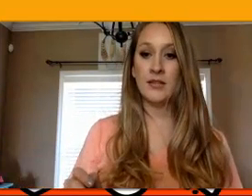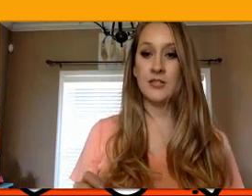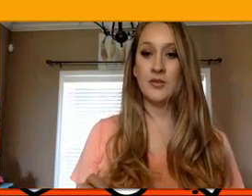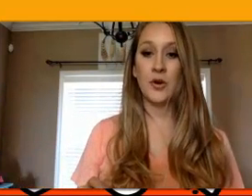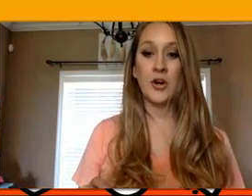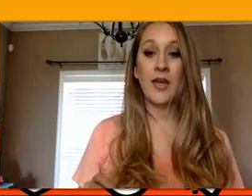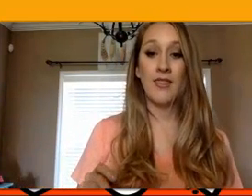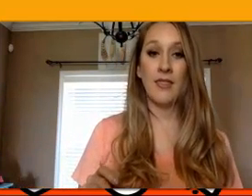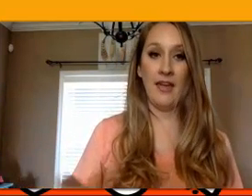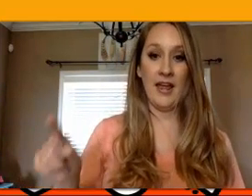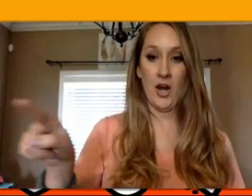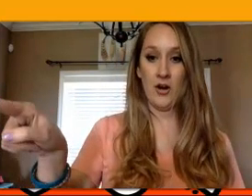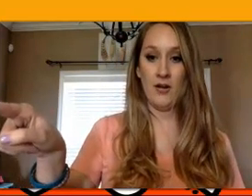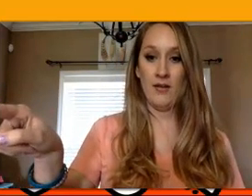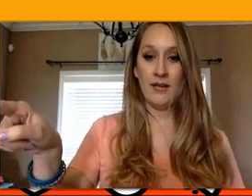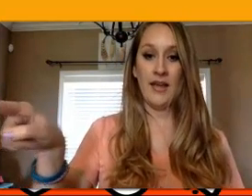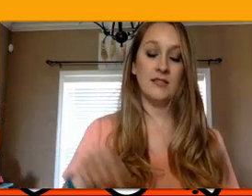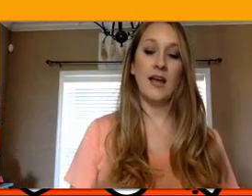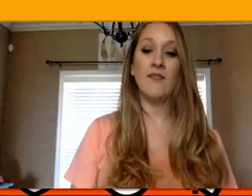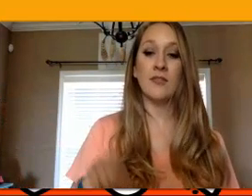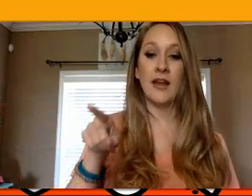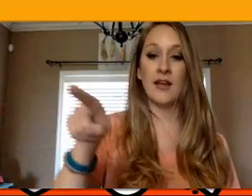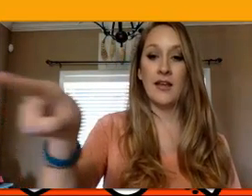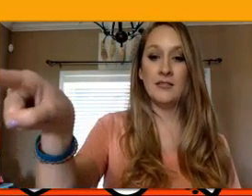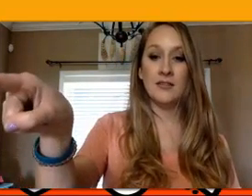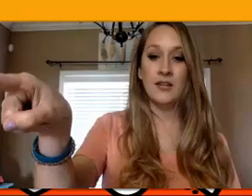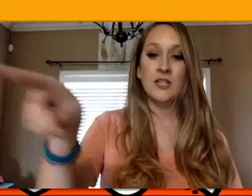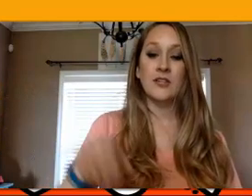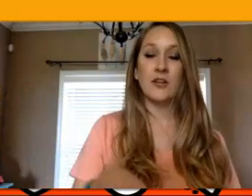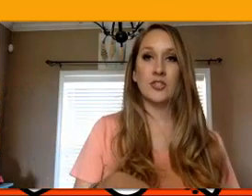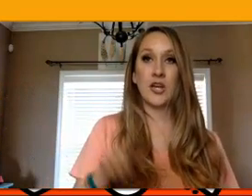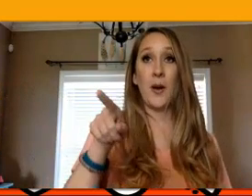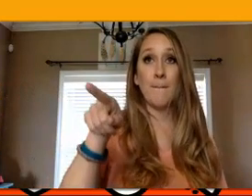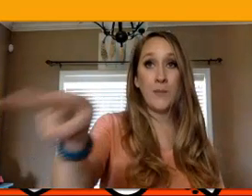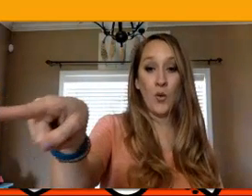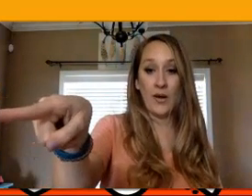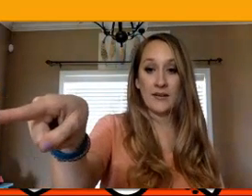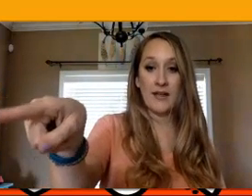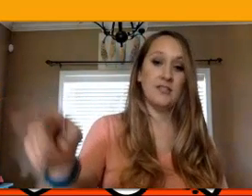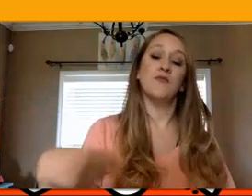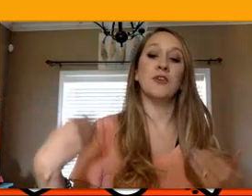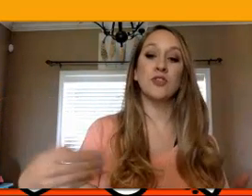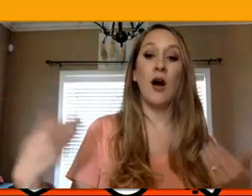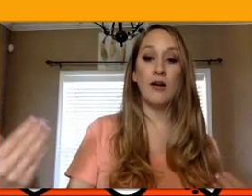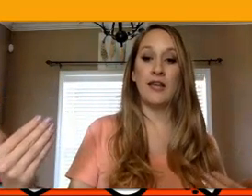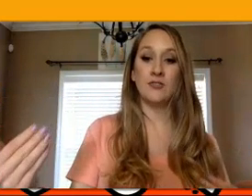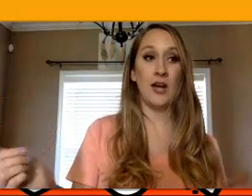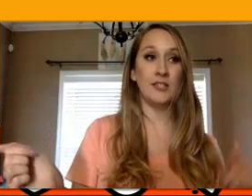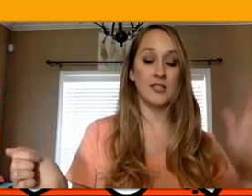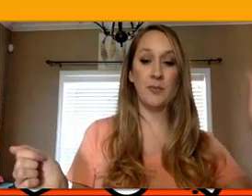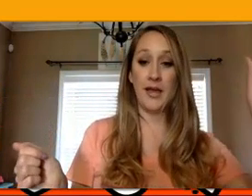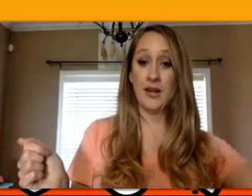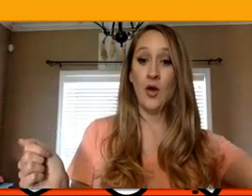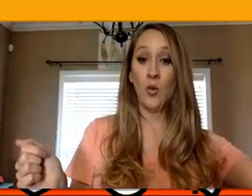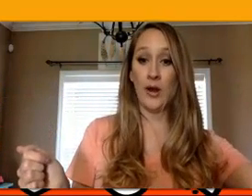All right, this is the word there. Okay, the sign for there is, so you're just going to point. Okay, so if you're talking and trying